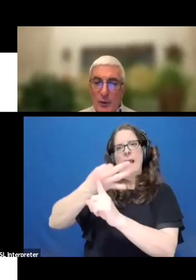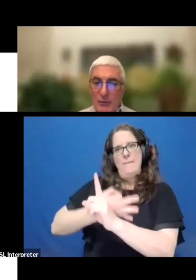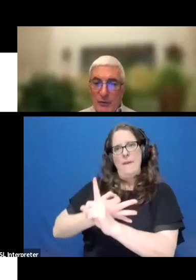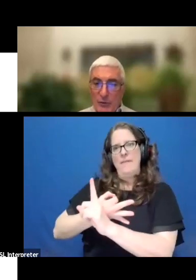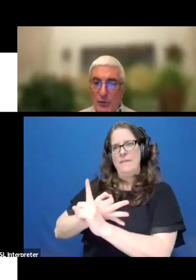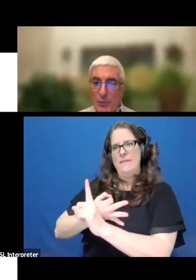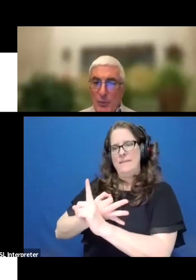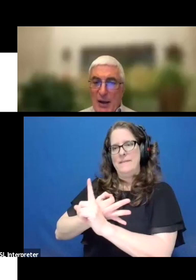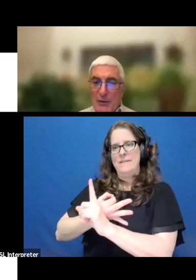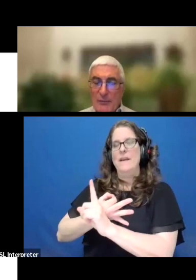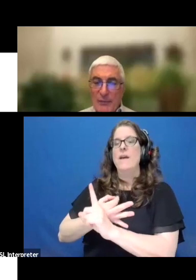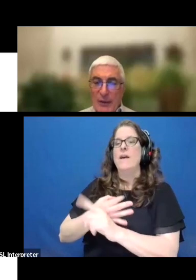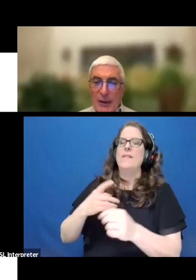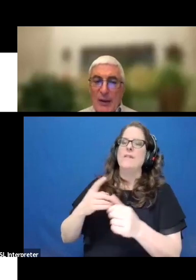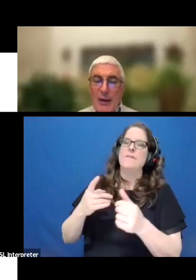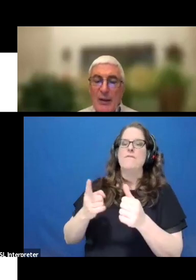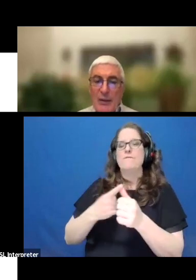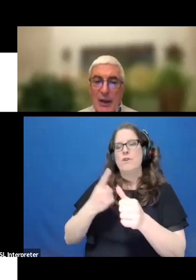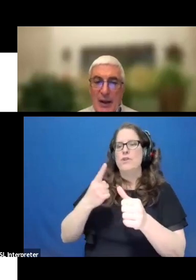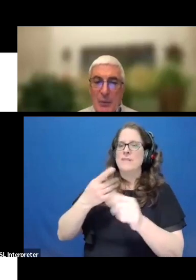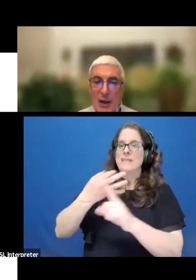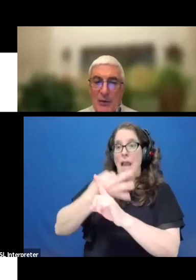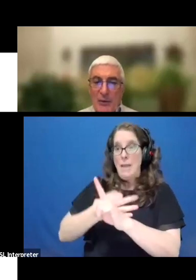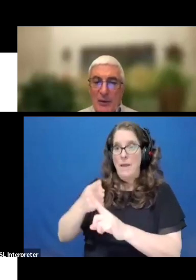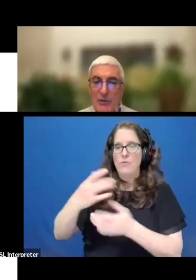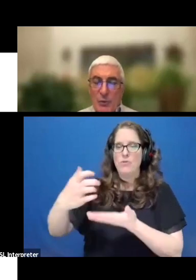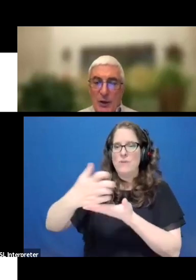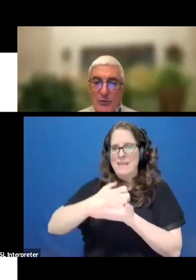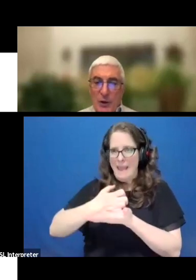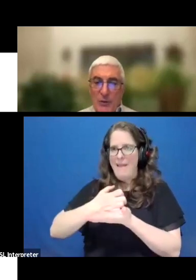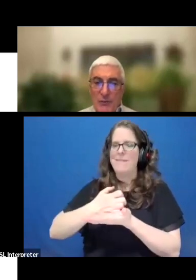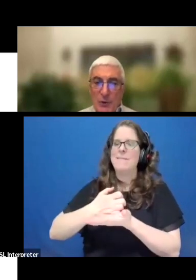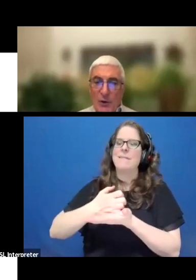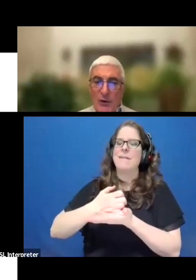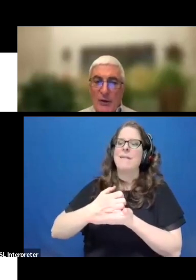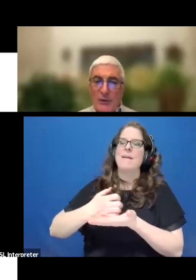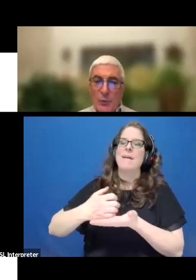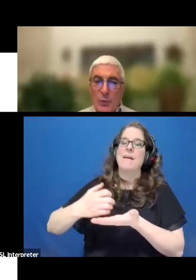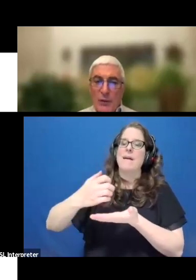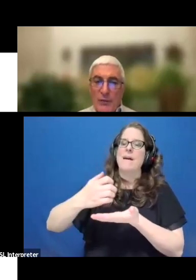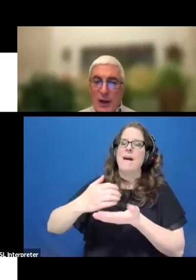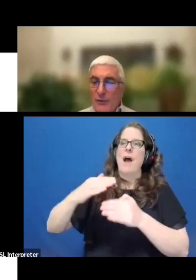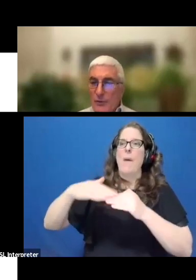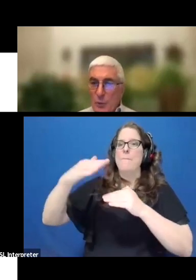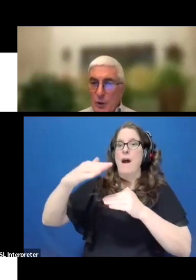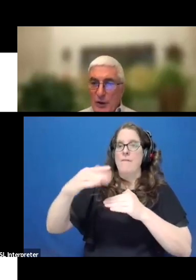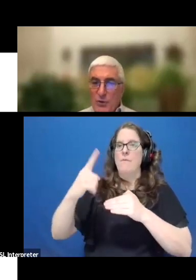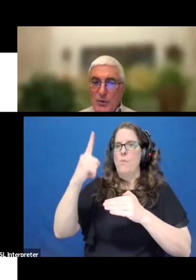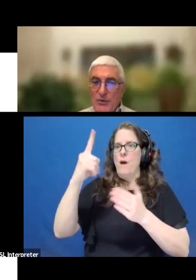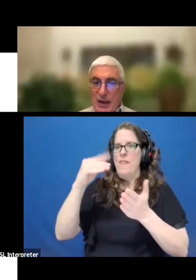earnings above a certain amount. That amount in 2024 is